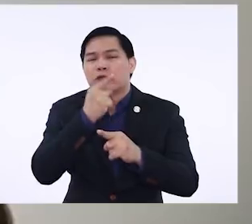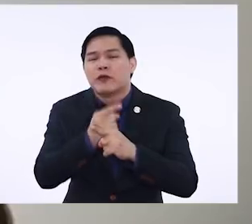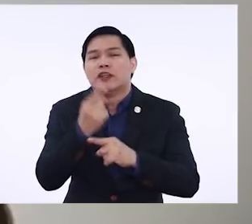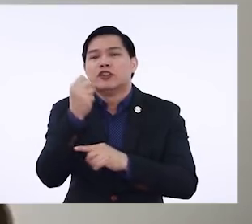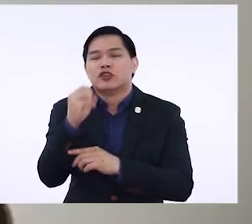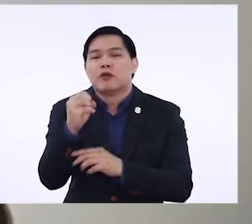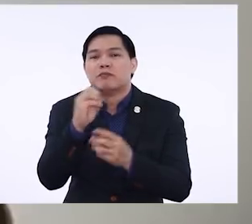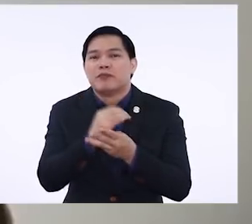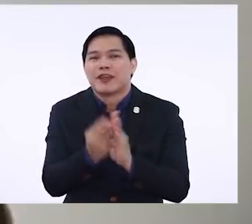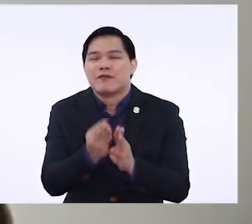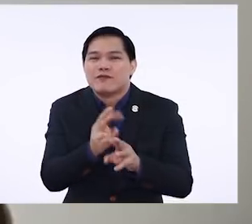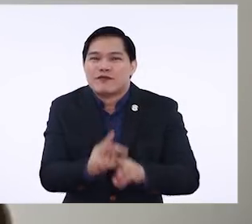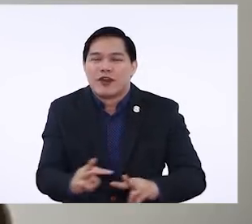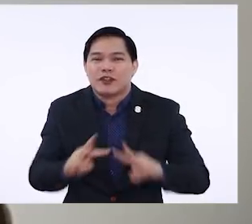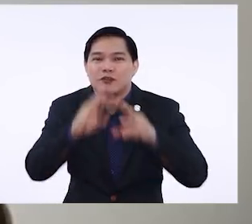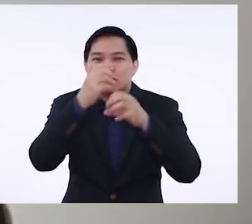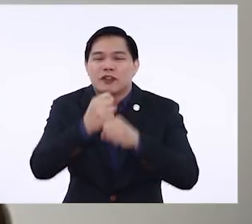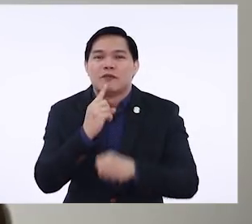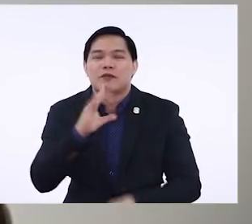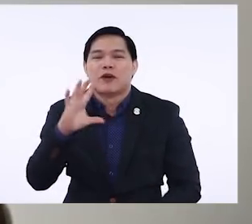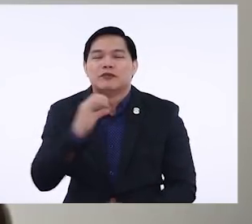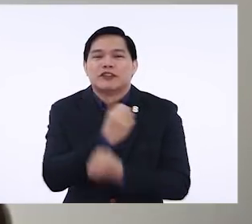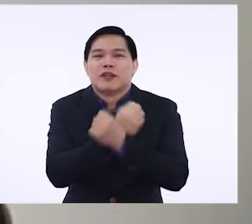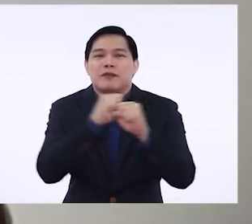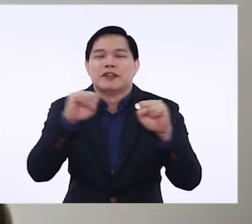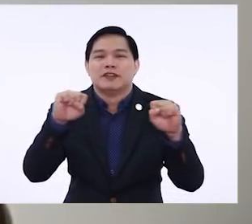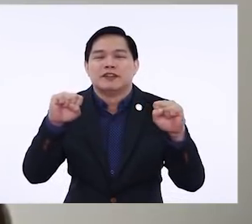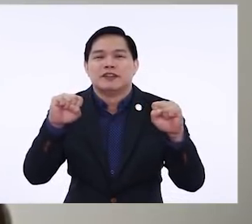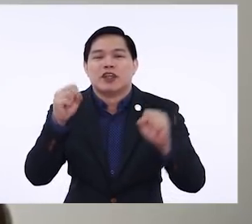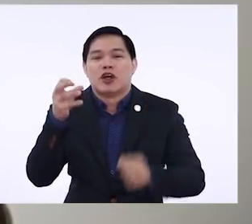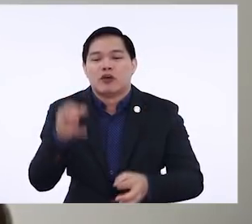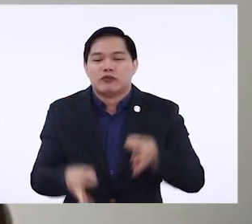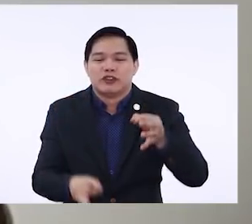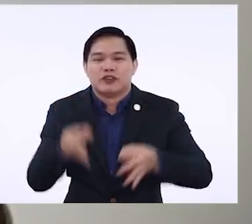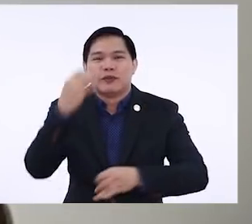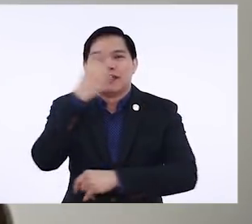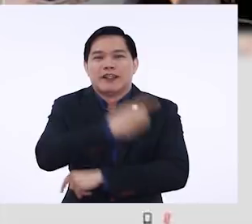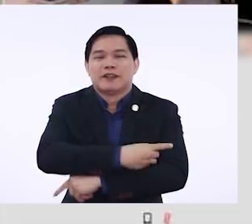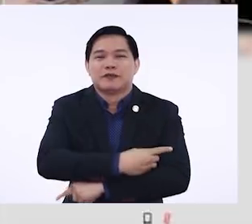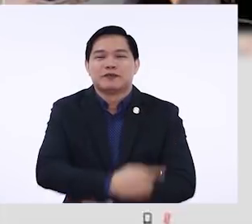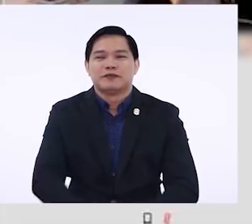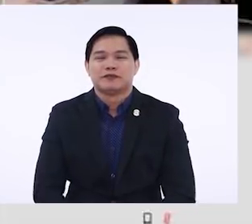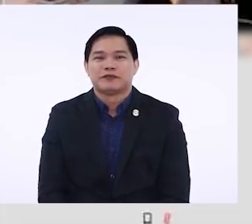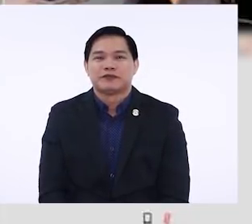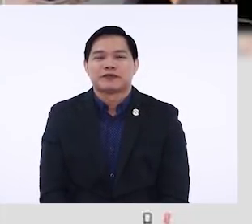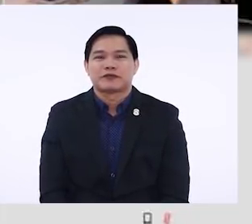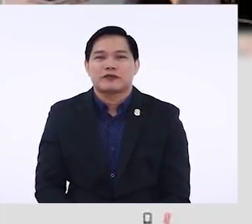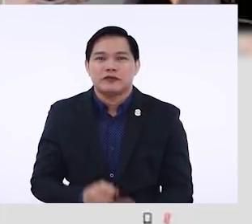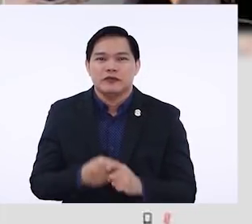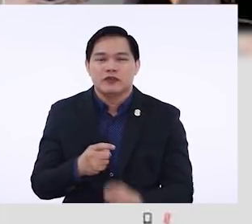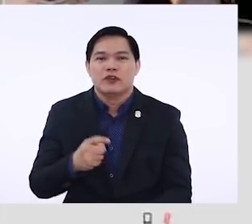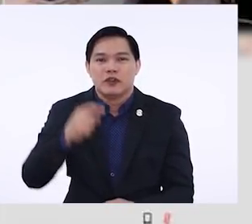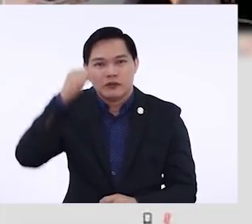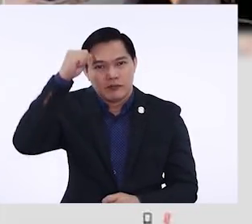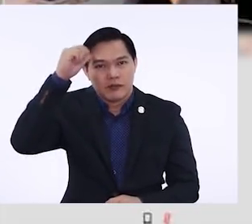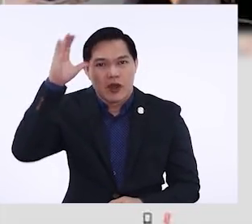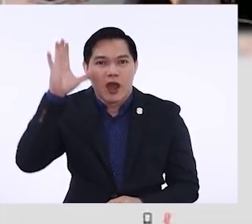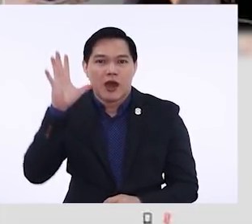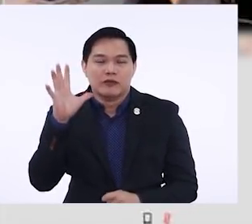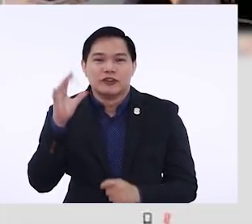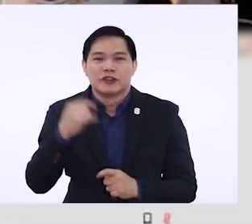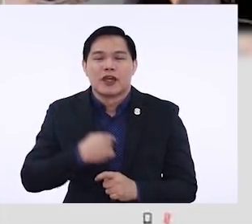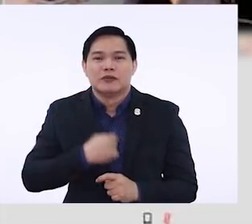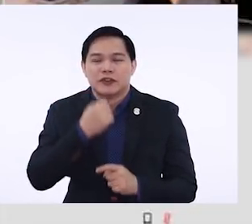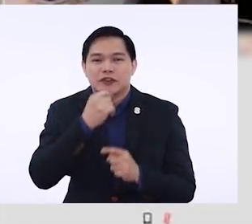will be worthy of receiving the promised salvation on the day of judgment. From Anchorage, Alaska, I